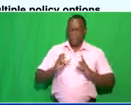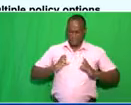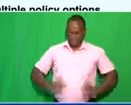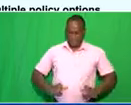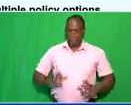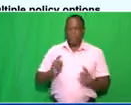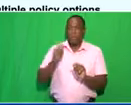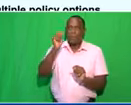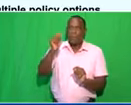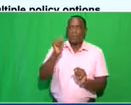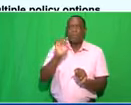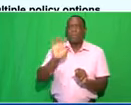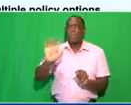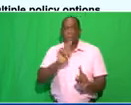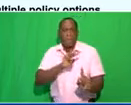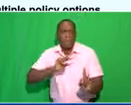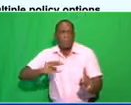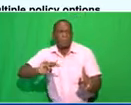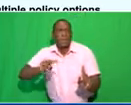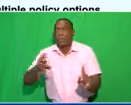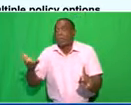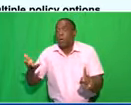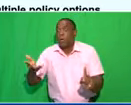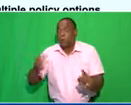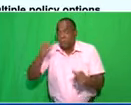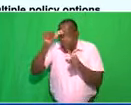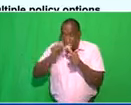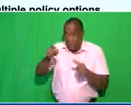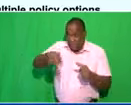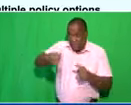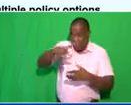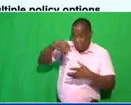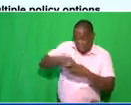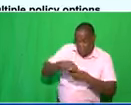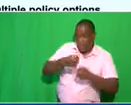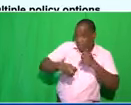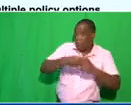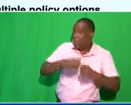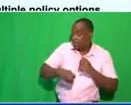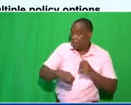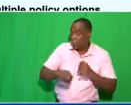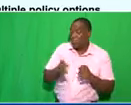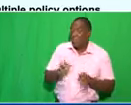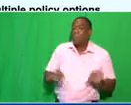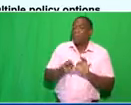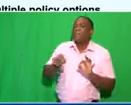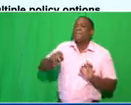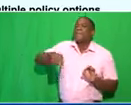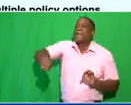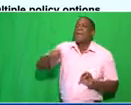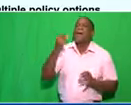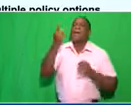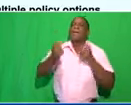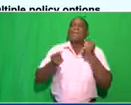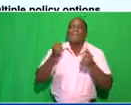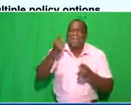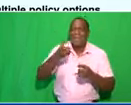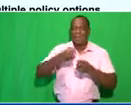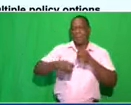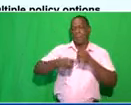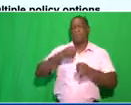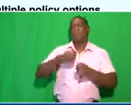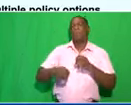part of the problem itself. So they have to understand it. They have to say, well, I am seeing this, and then move from what